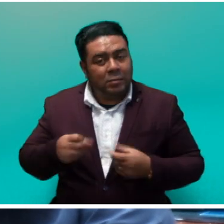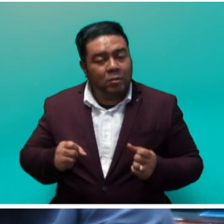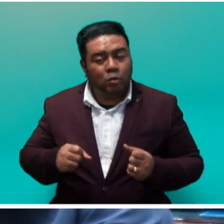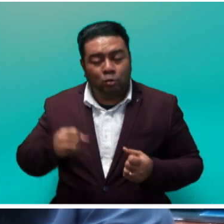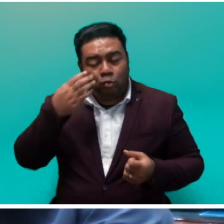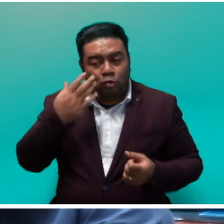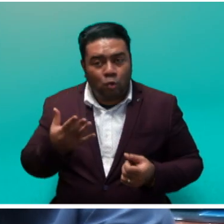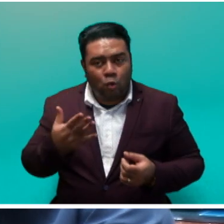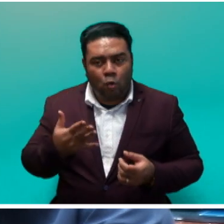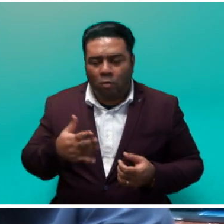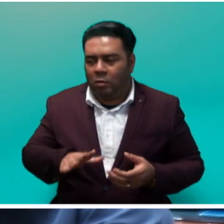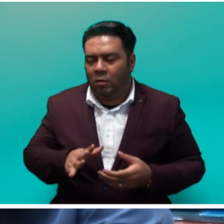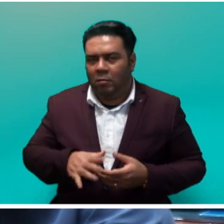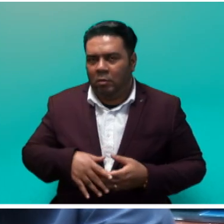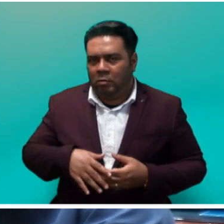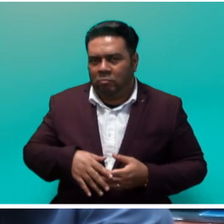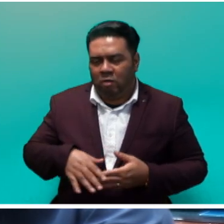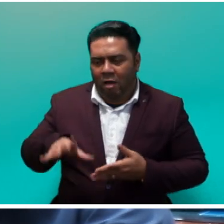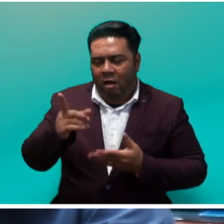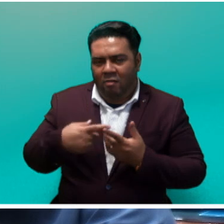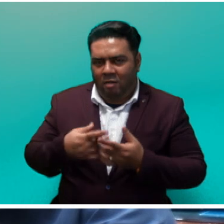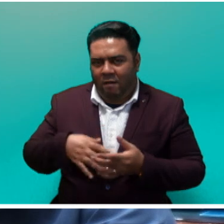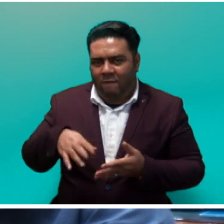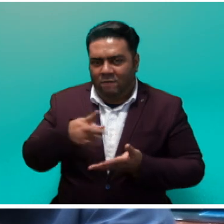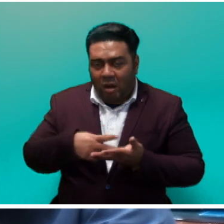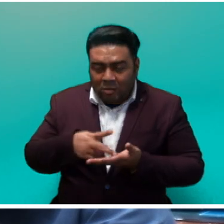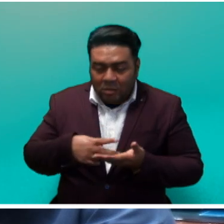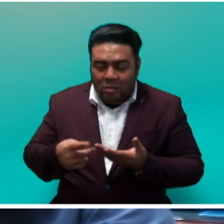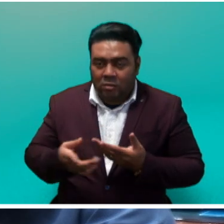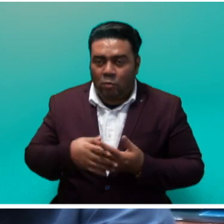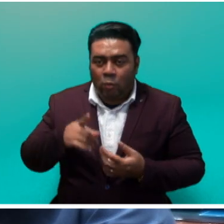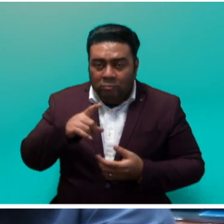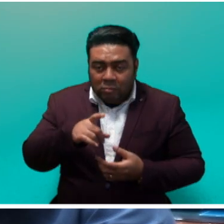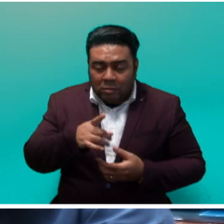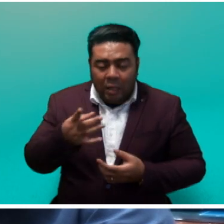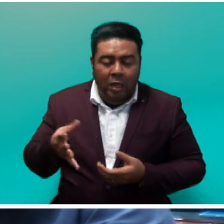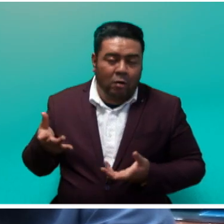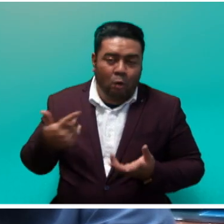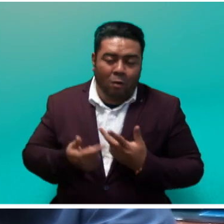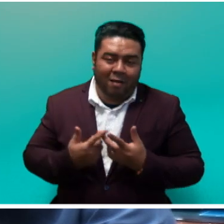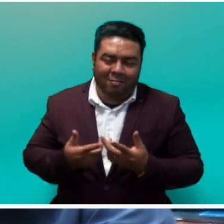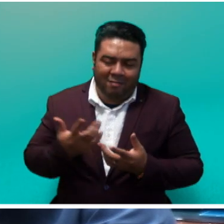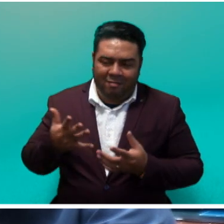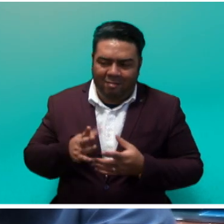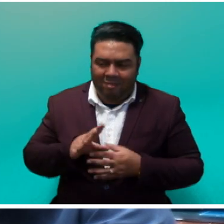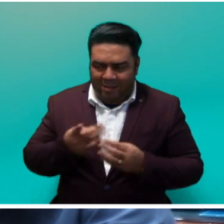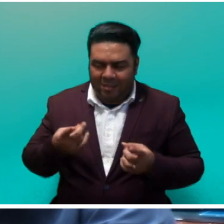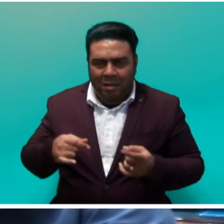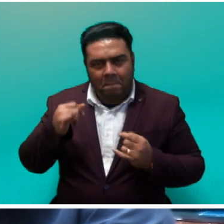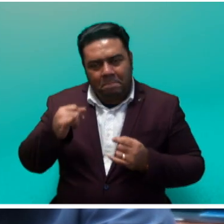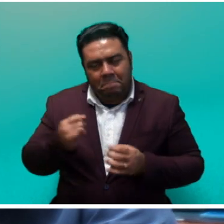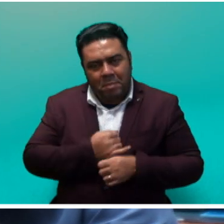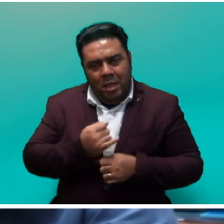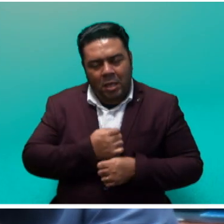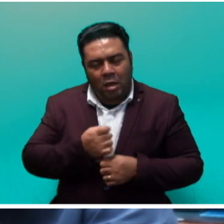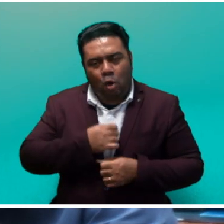remove malicious software, including viruses, worms, trojans, spyware from the system. This is backed